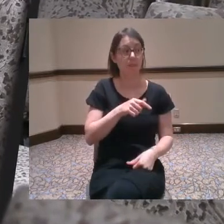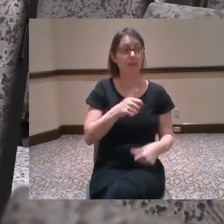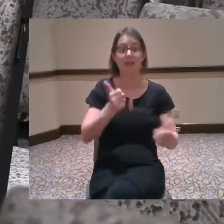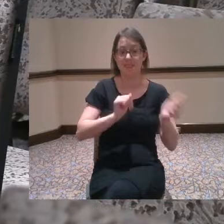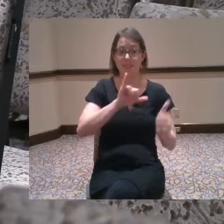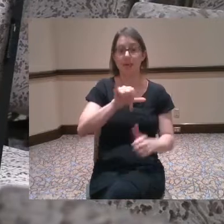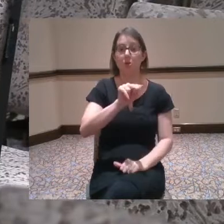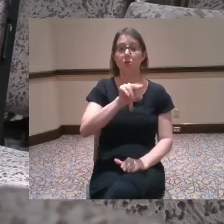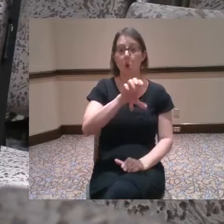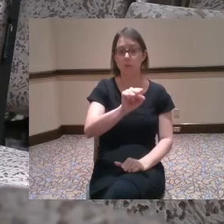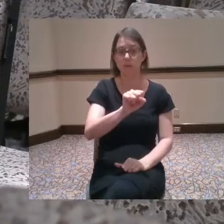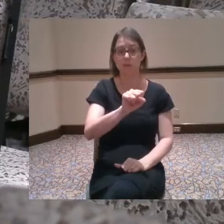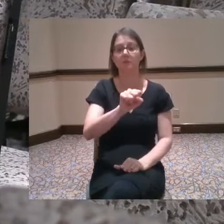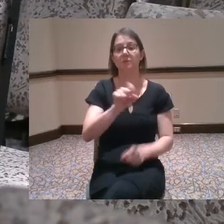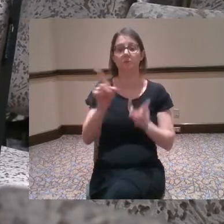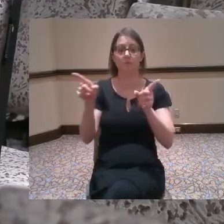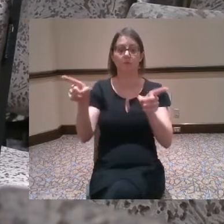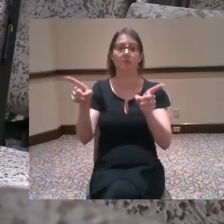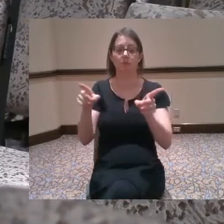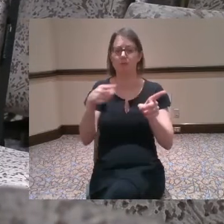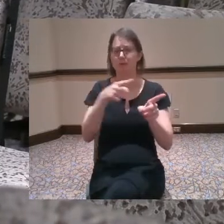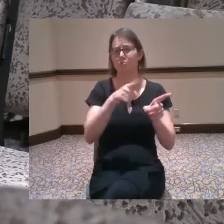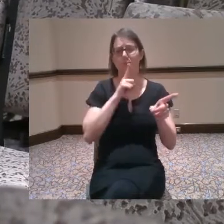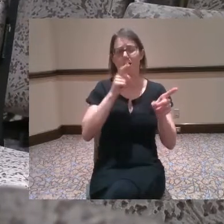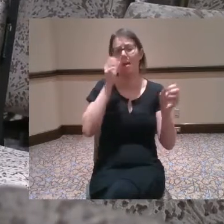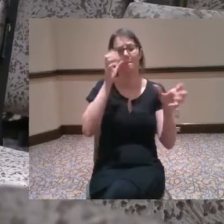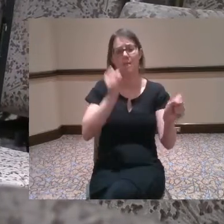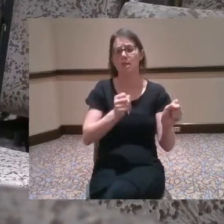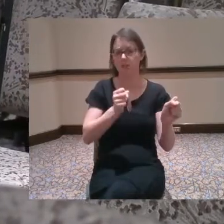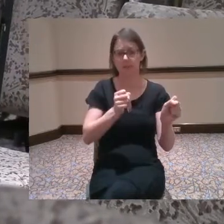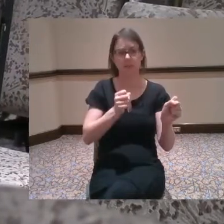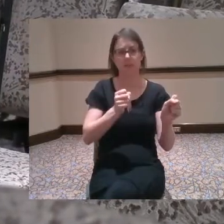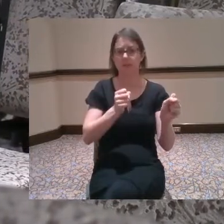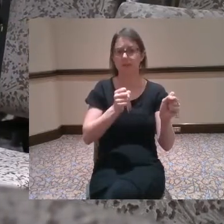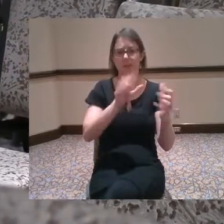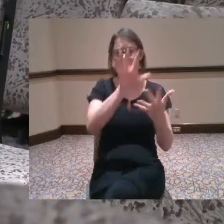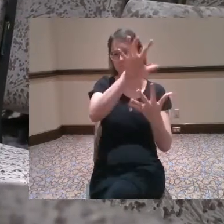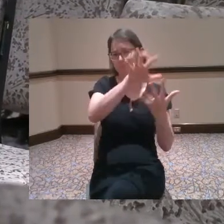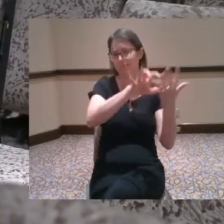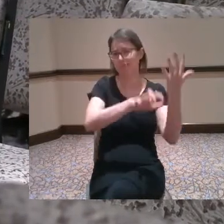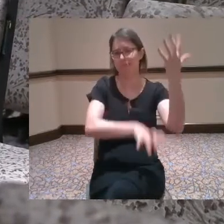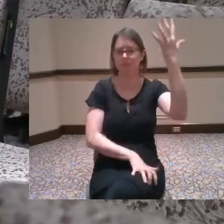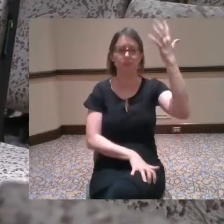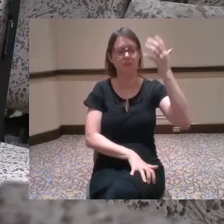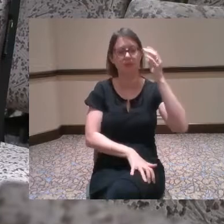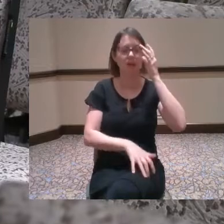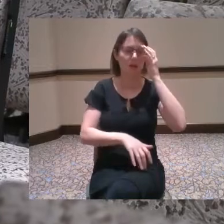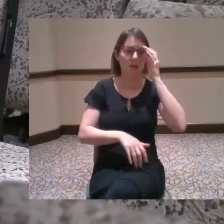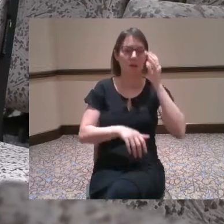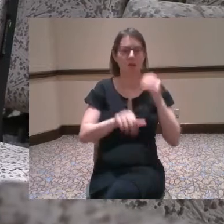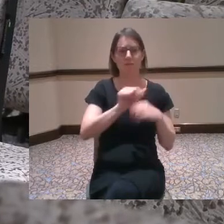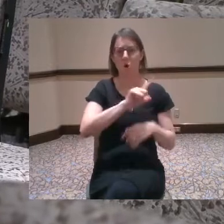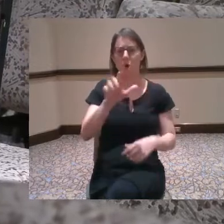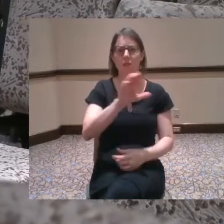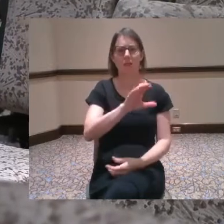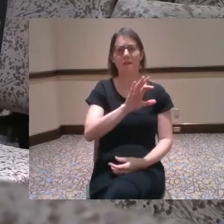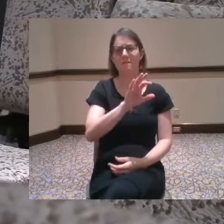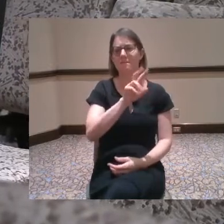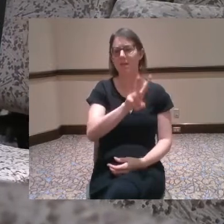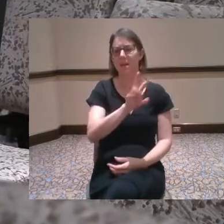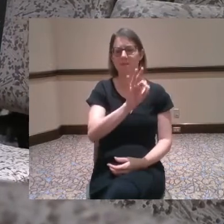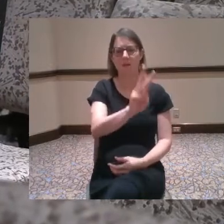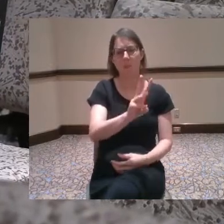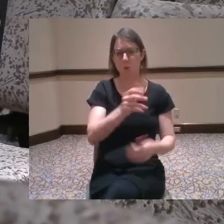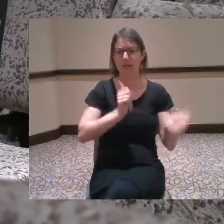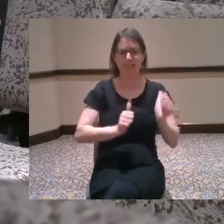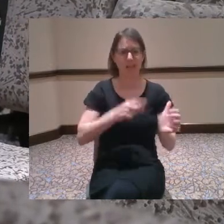Theater Jones, yeah, which offered like really amazing, robust coverage of the entire DFW theater,